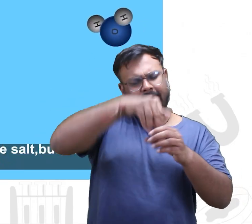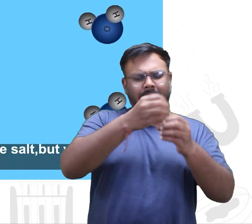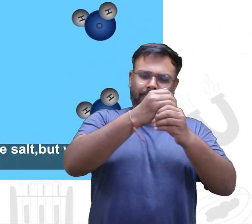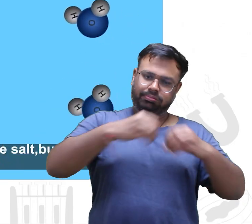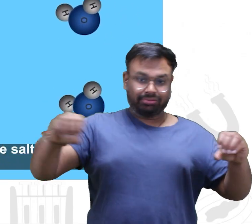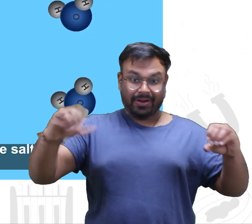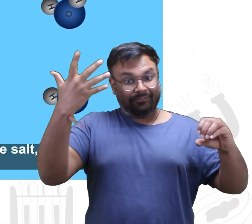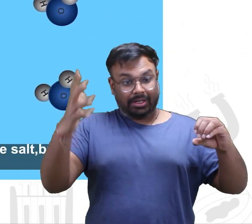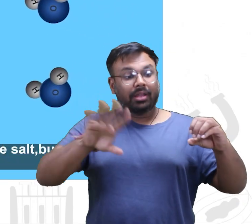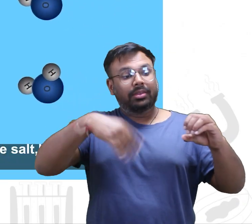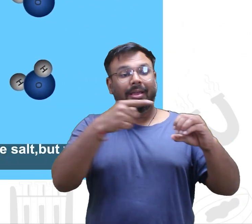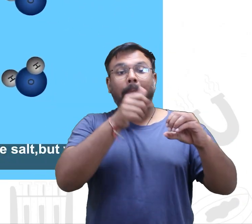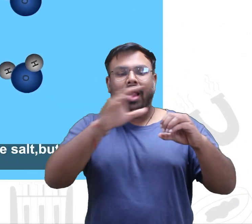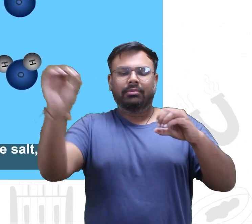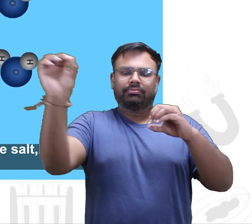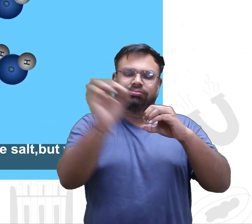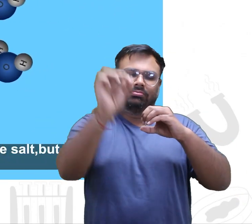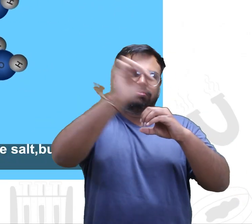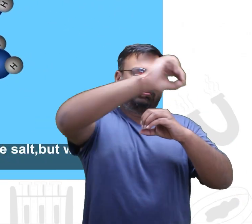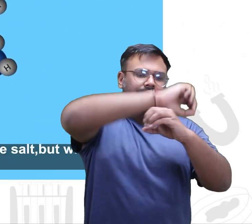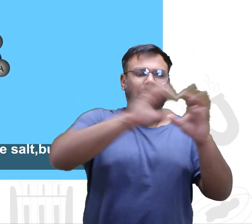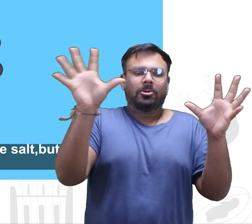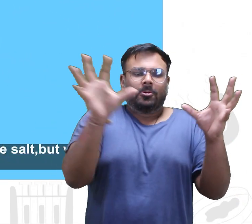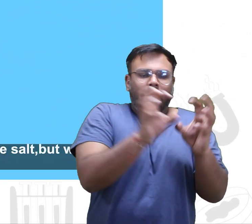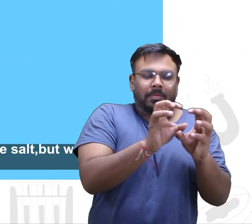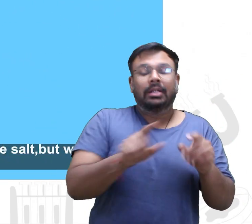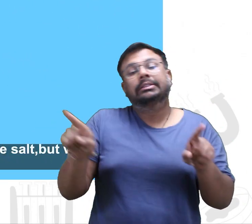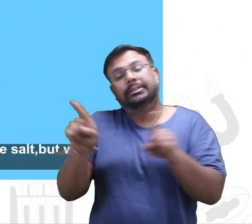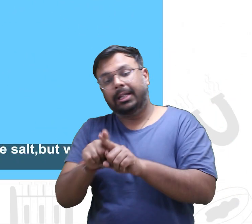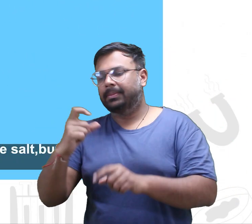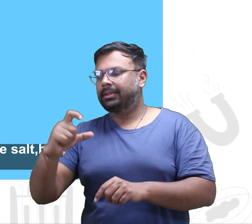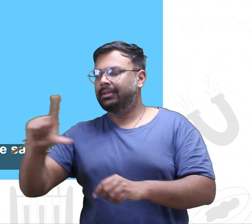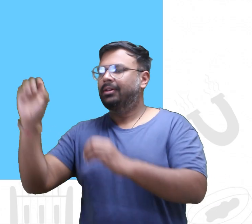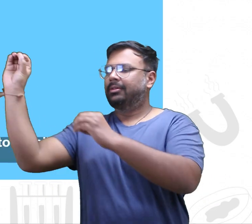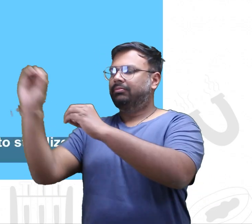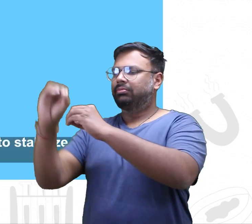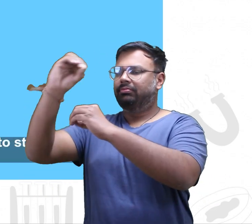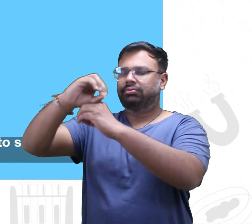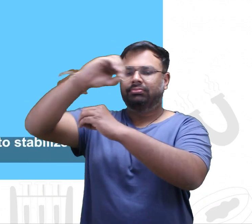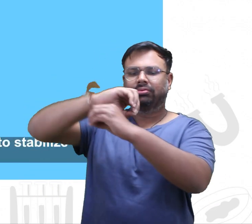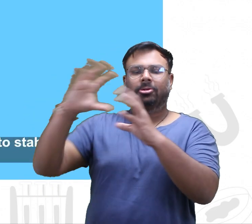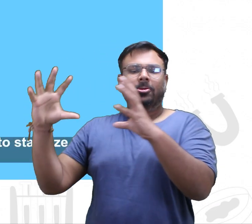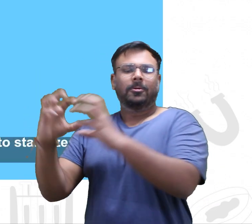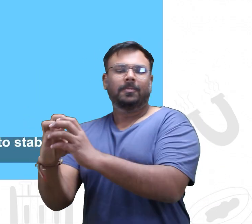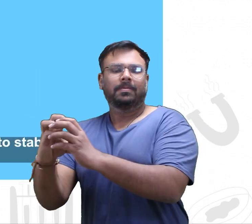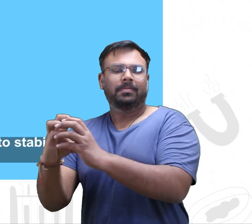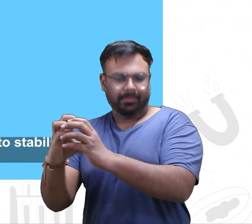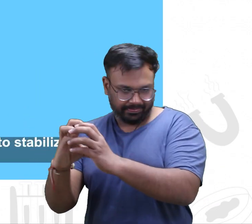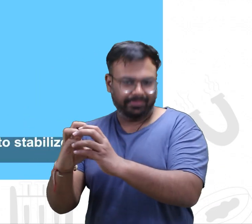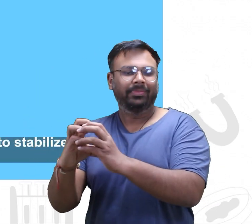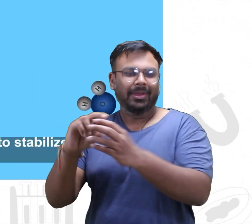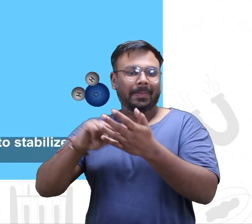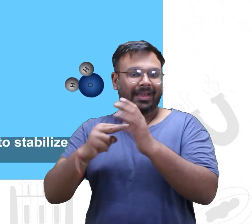break the ionic bond in the salt. But when the water molecules interact with these ions, they absorb energy from the